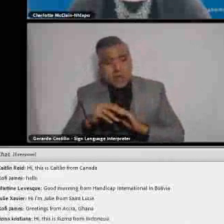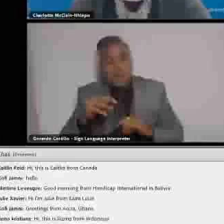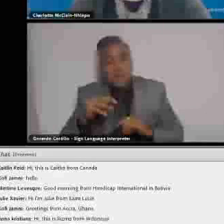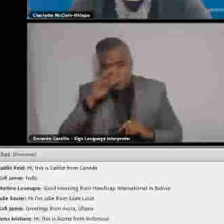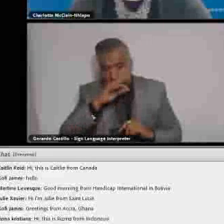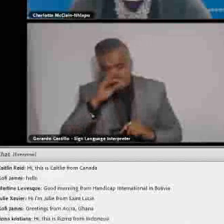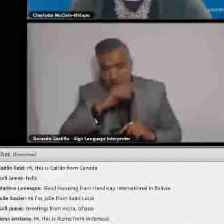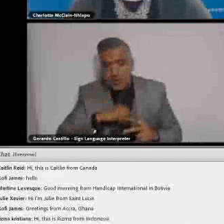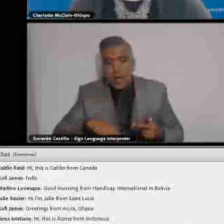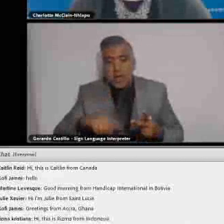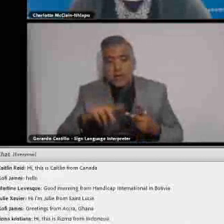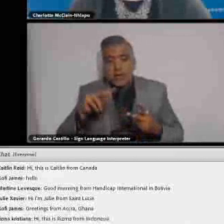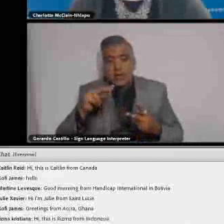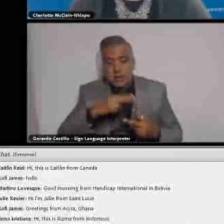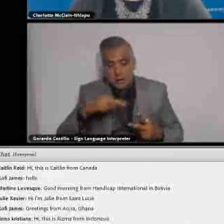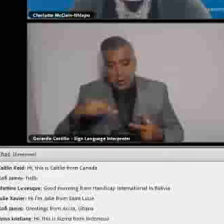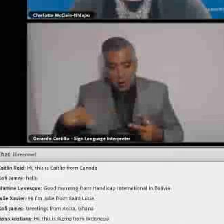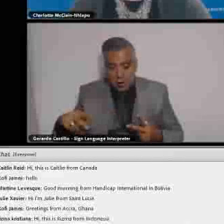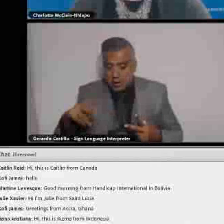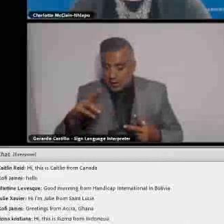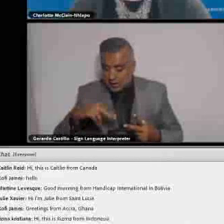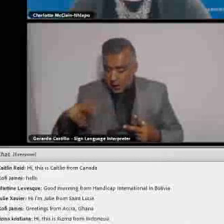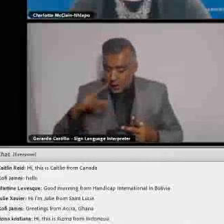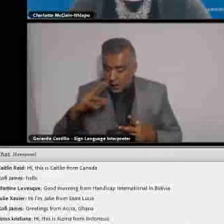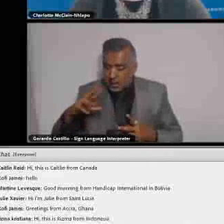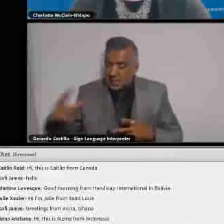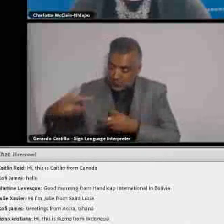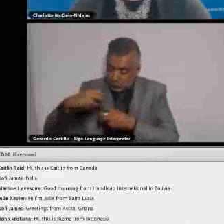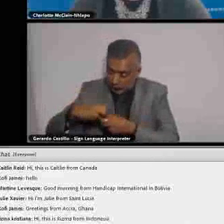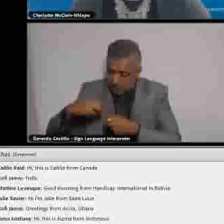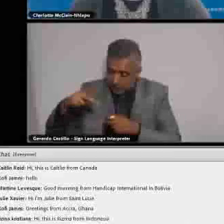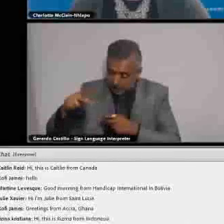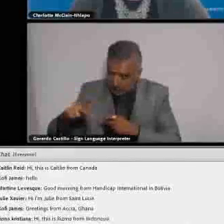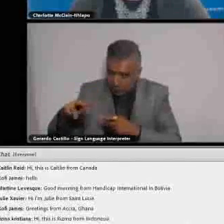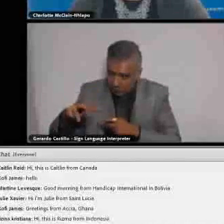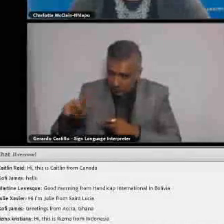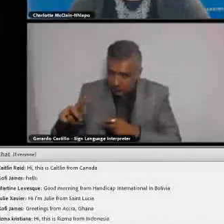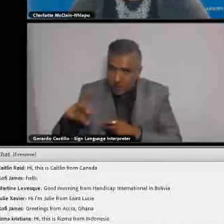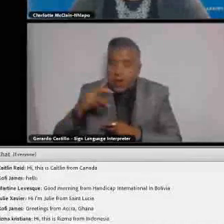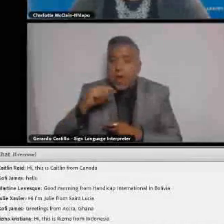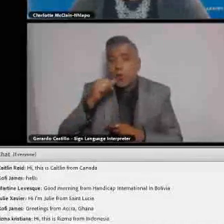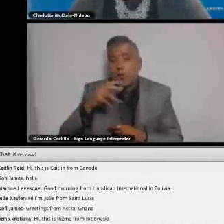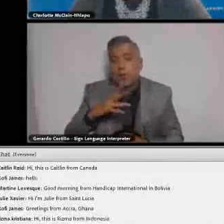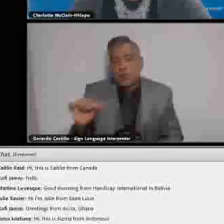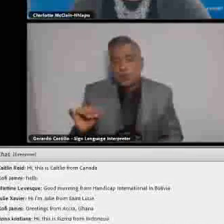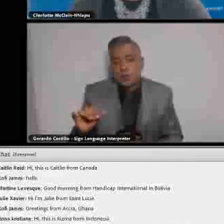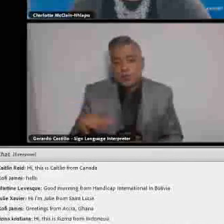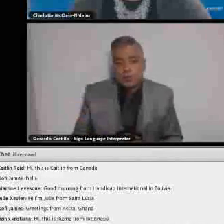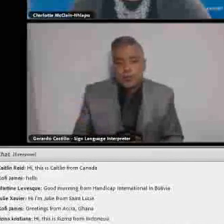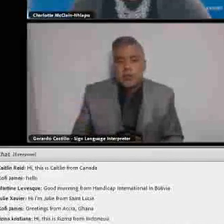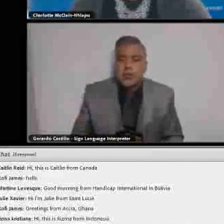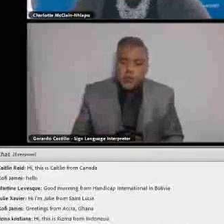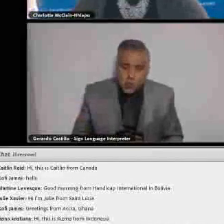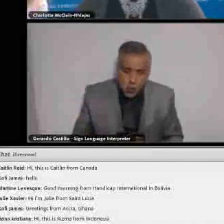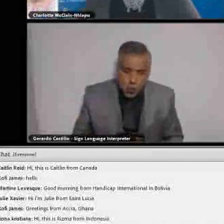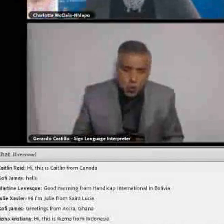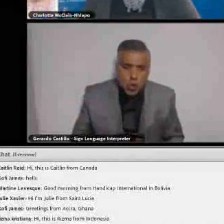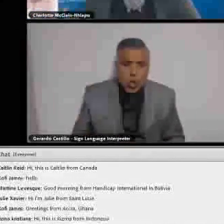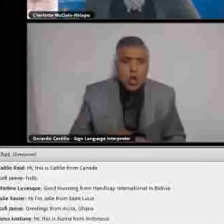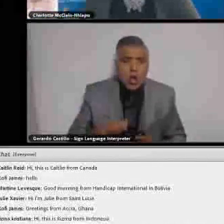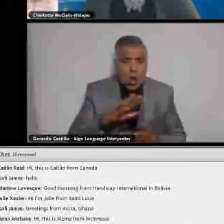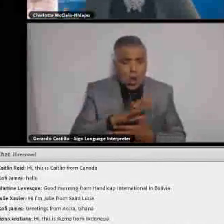being expanded to include persons with disabilities, and women in particular. So those are some good examples, and I'm sure we have